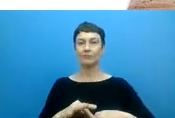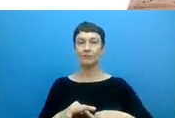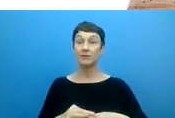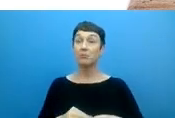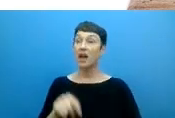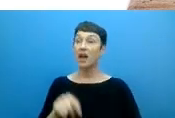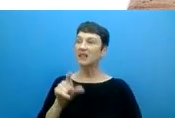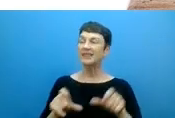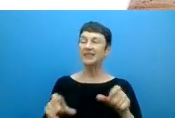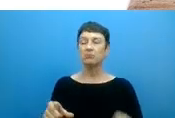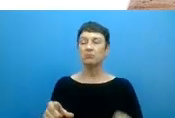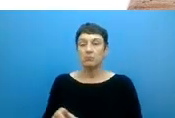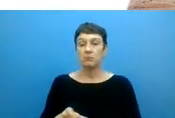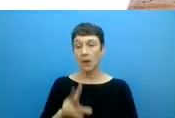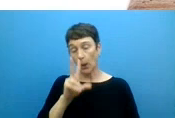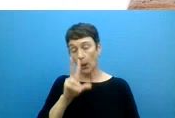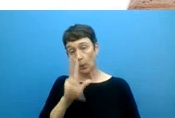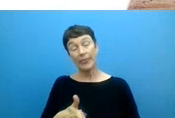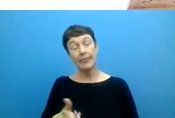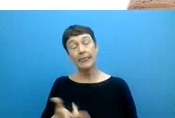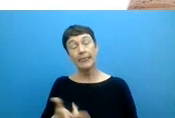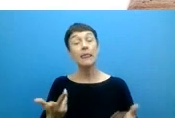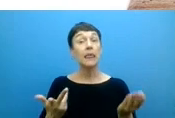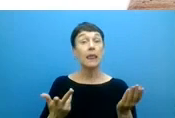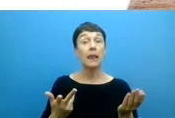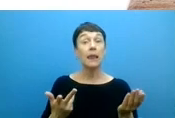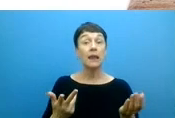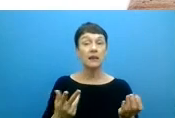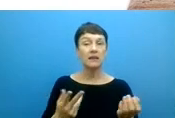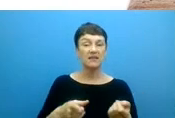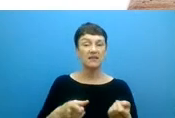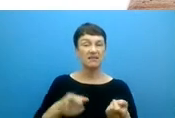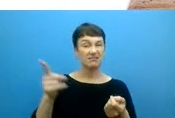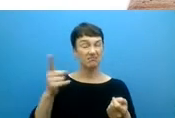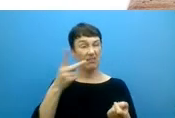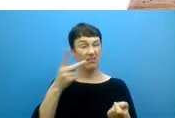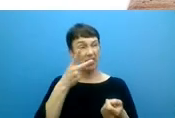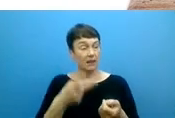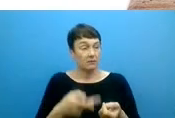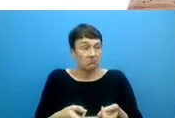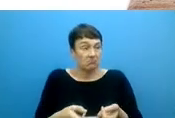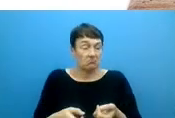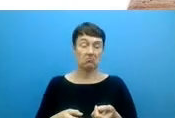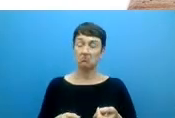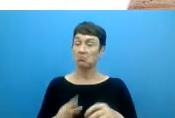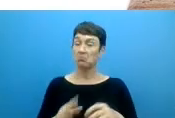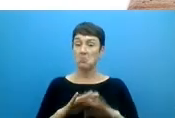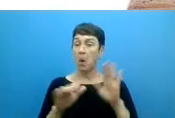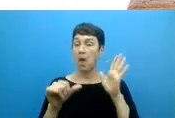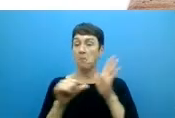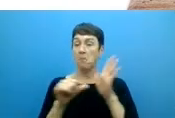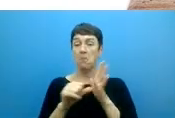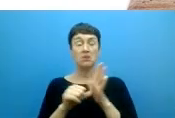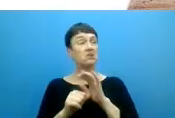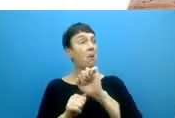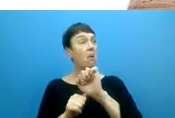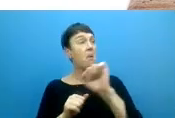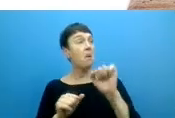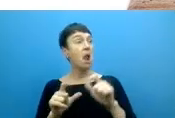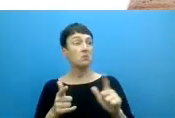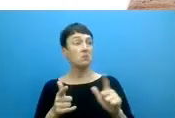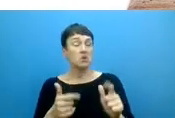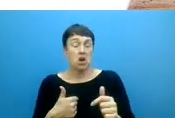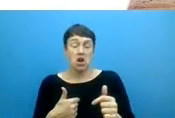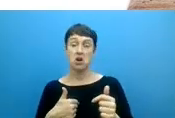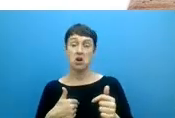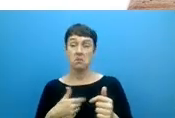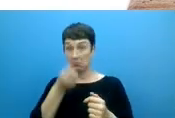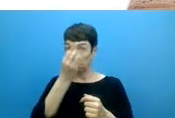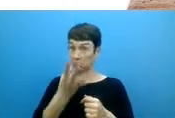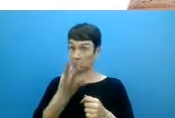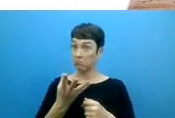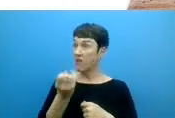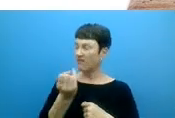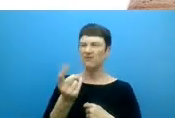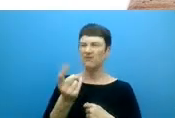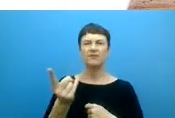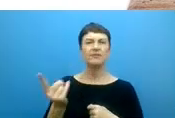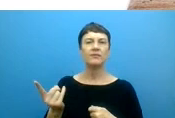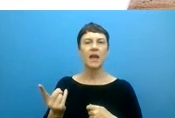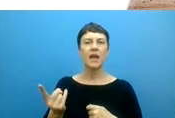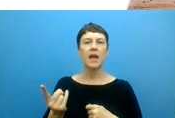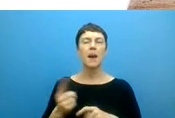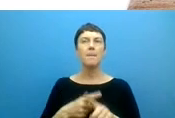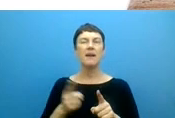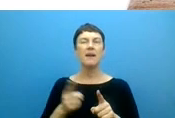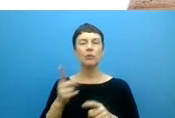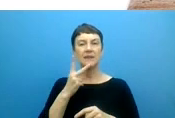aren't interested and do not see it as important to learn the skill of other people's language and stuff? And I think once you're able to build